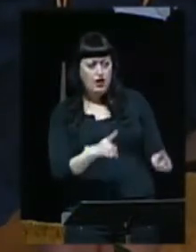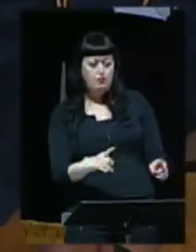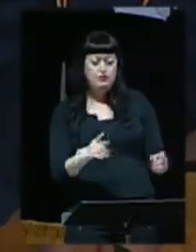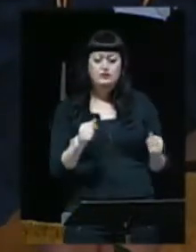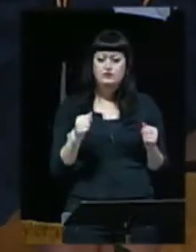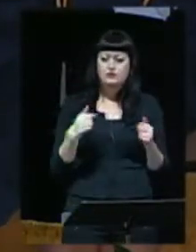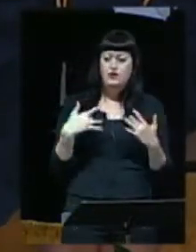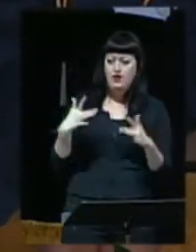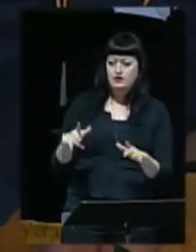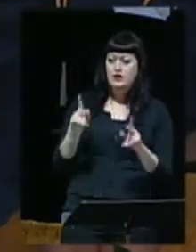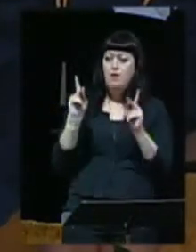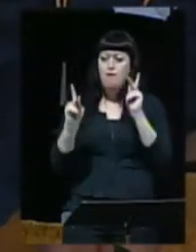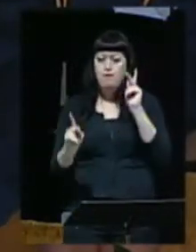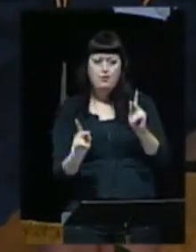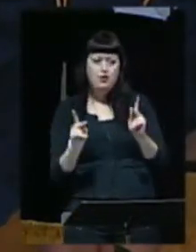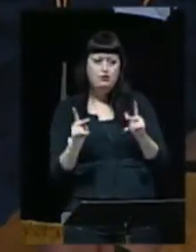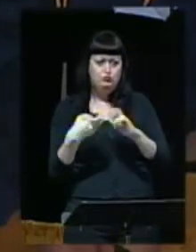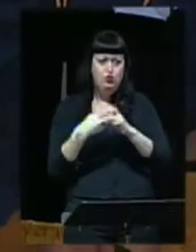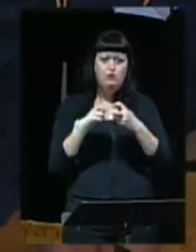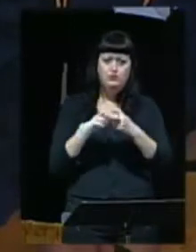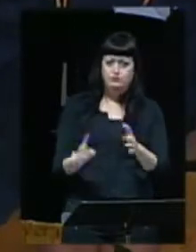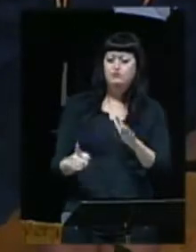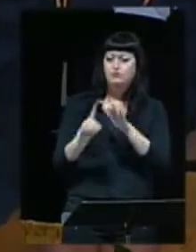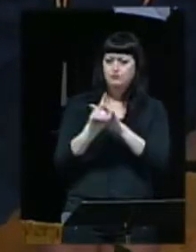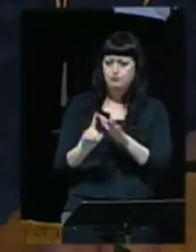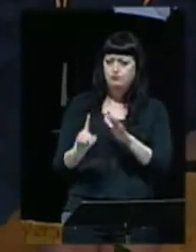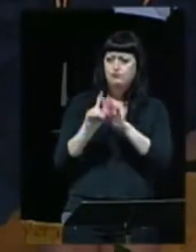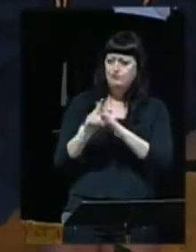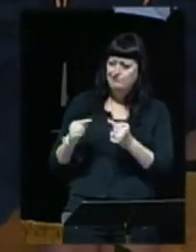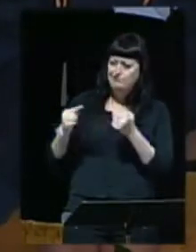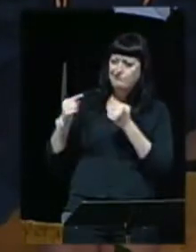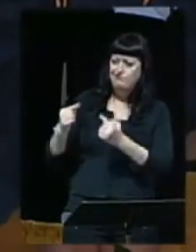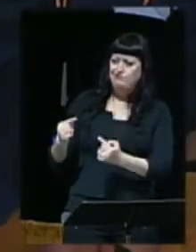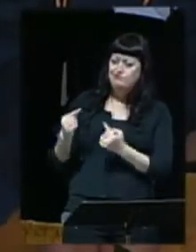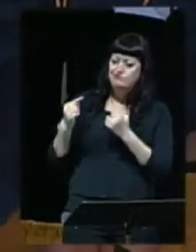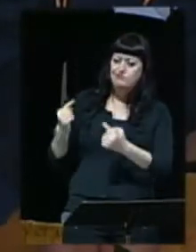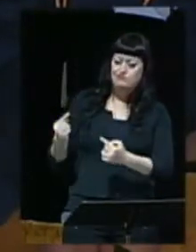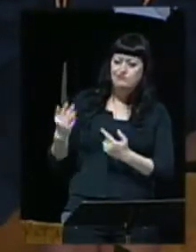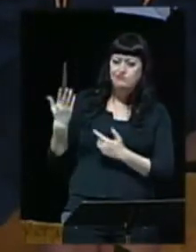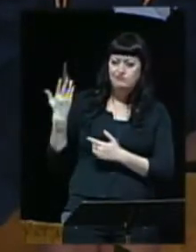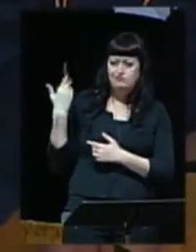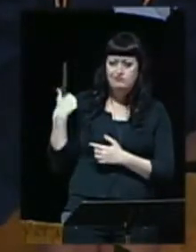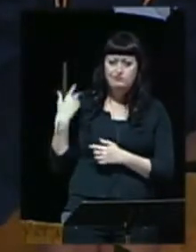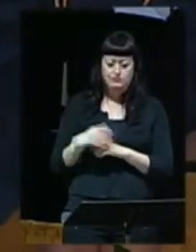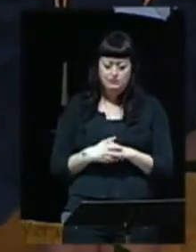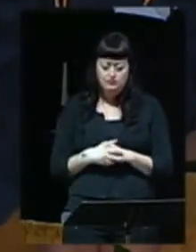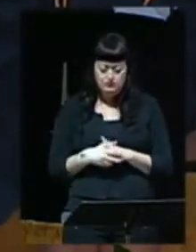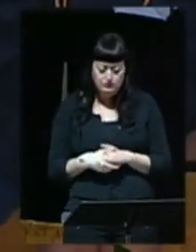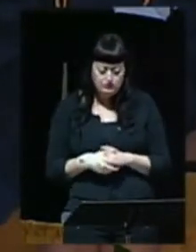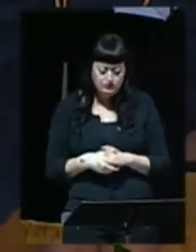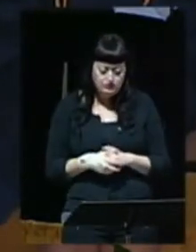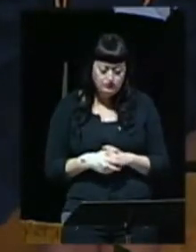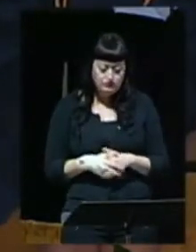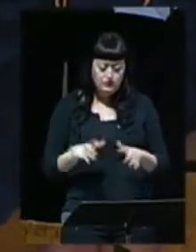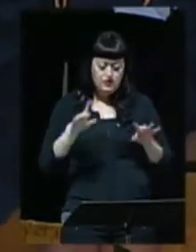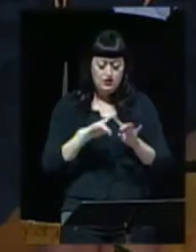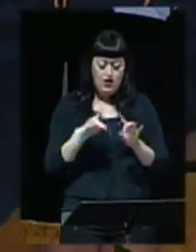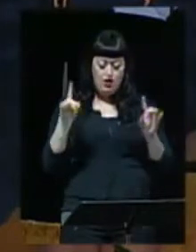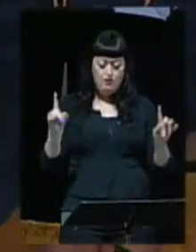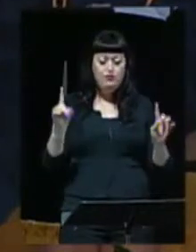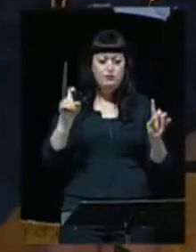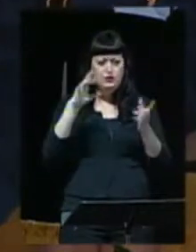events, people, and issues that may be troubling at best and traumatic at worst. However, we